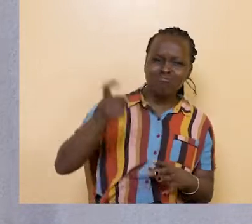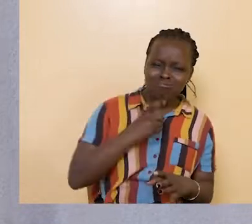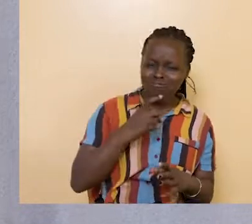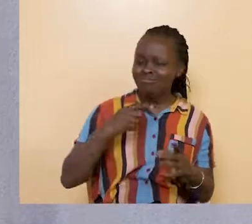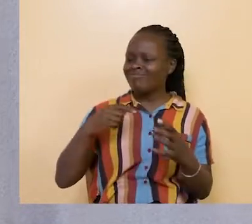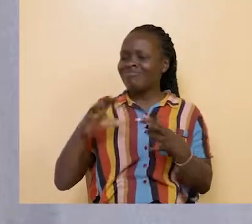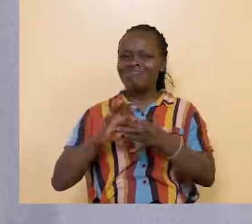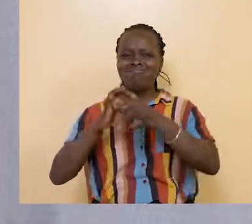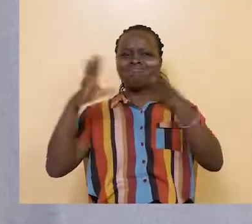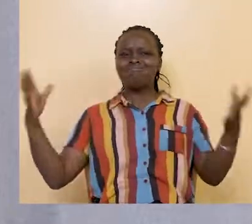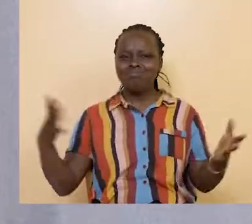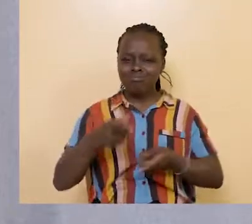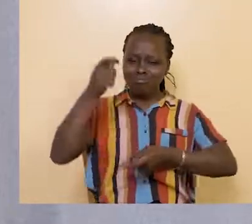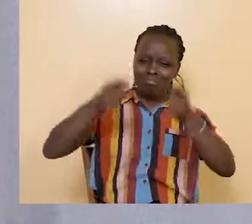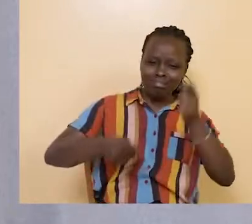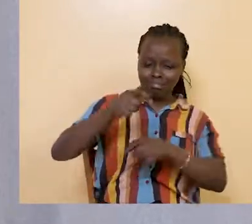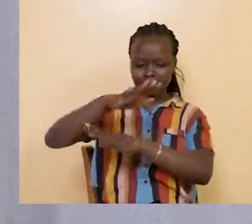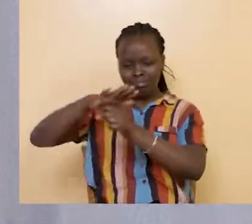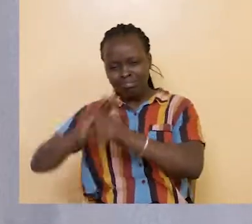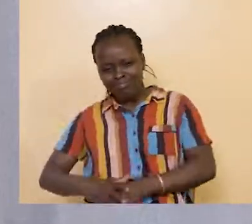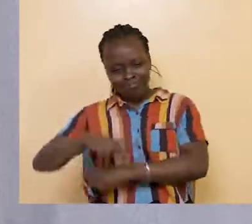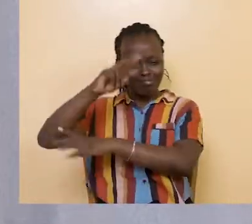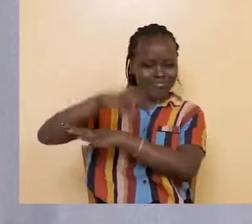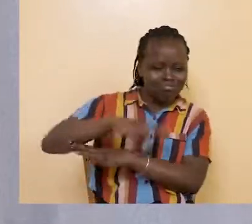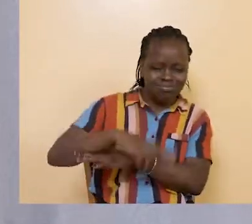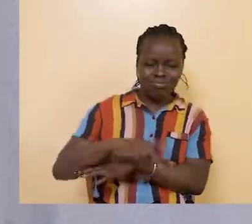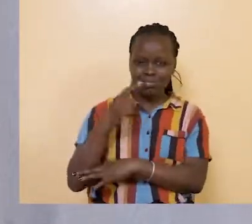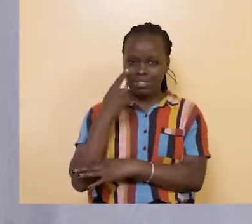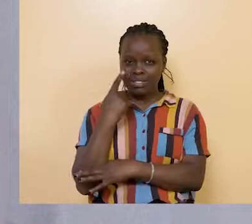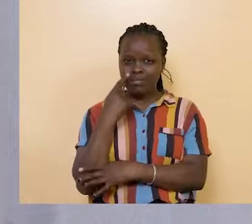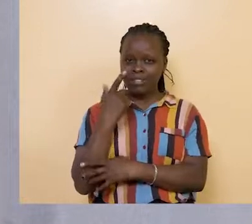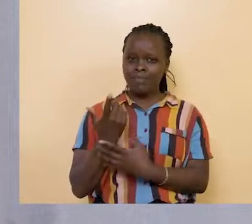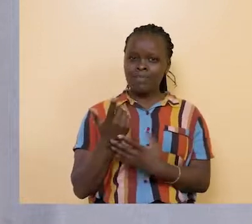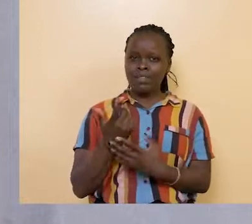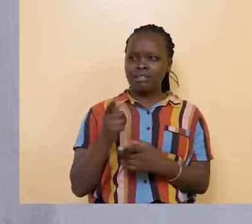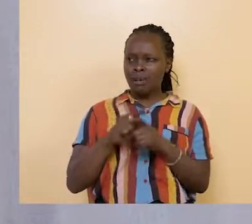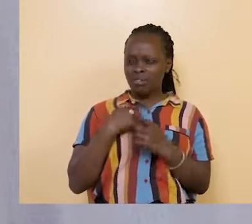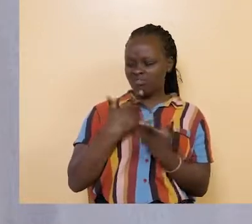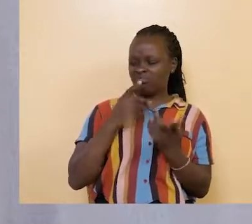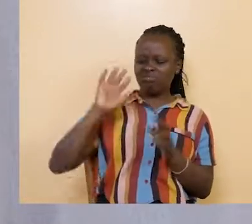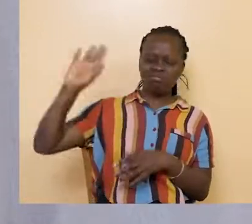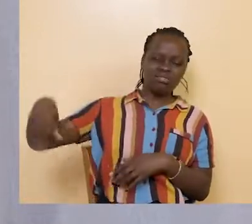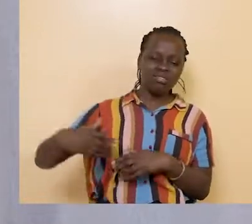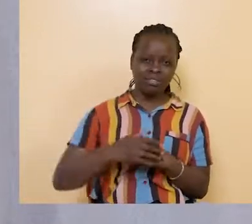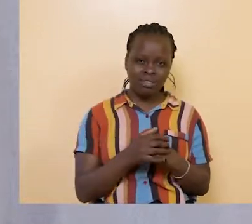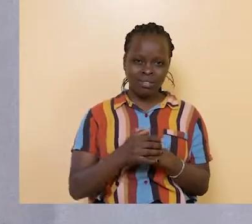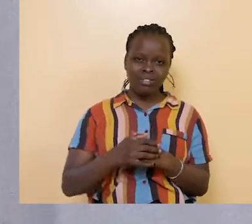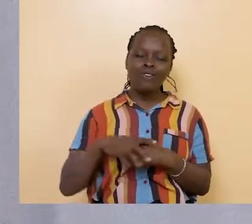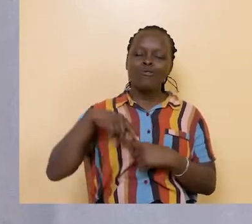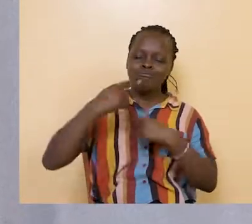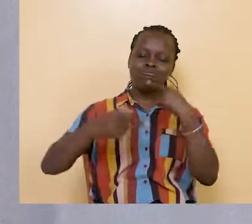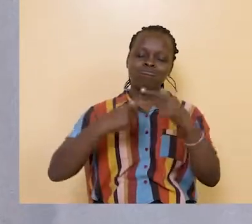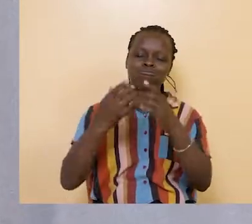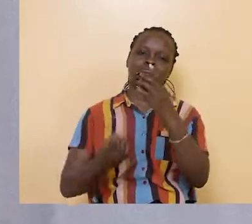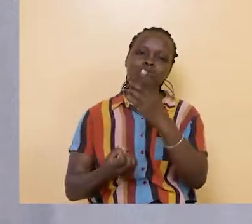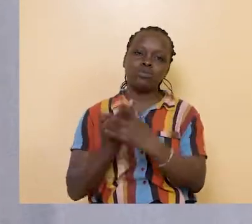gossip, division, judgment, racism, violence, judgment, and condemnation will continue to rear their